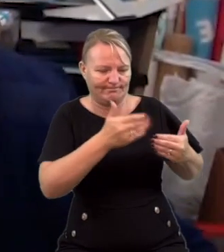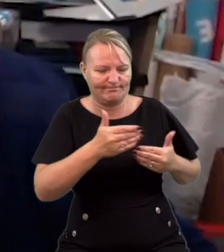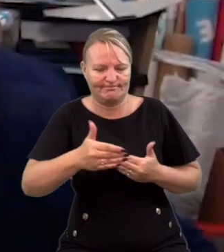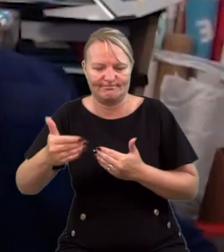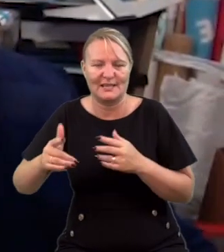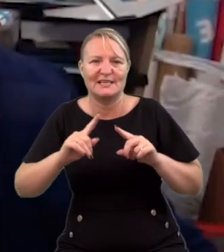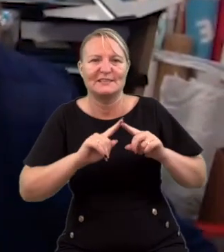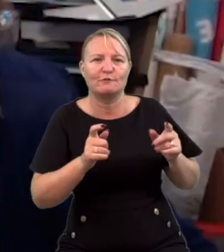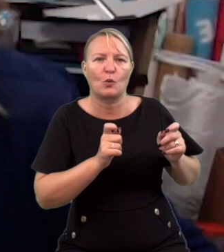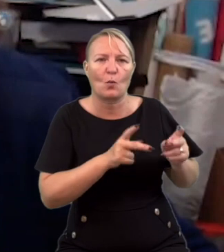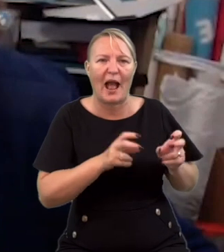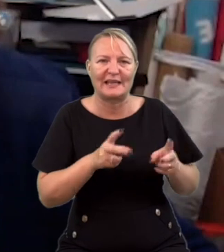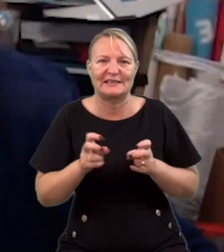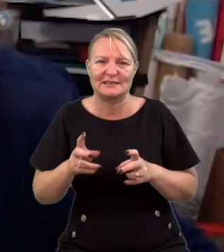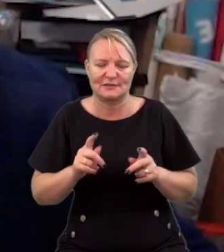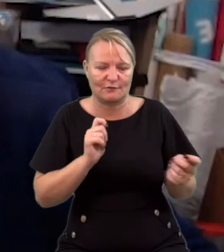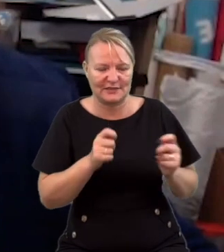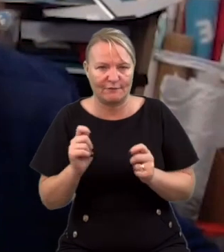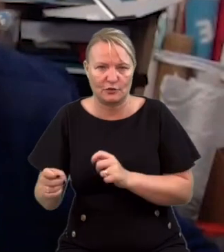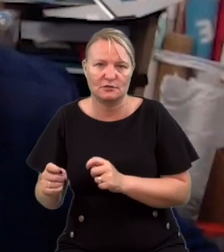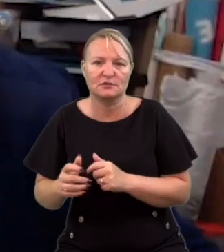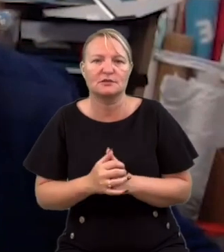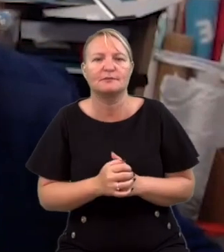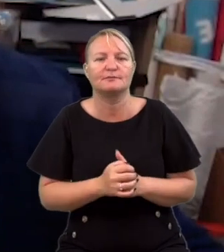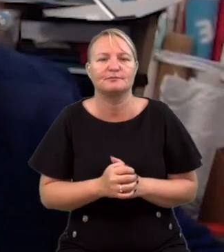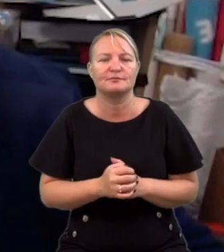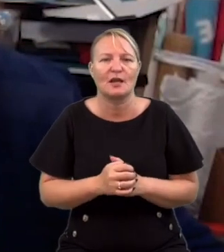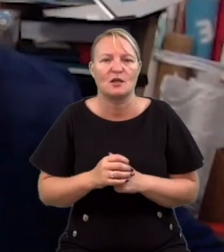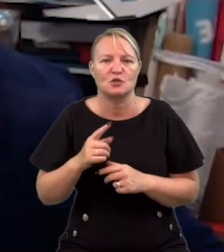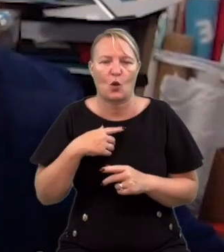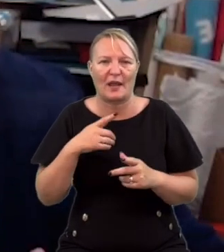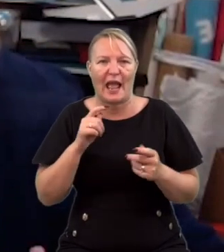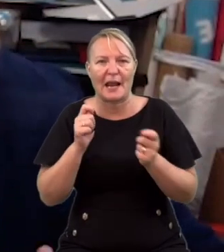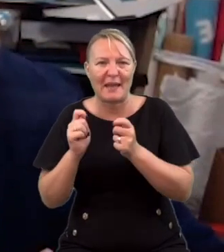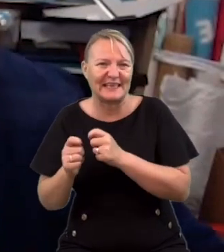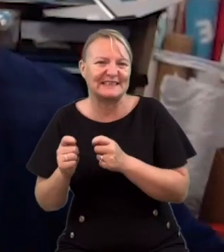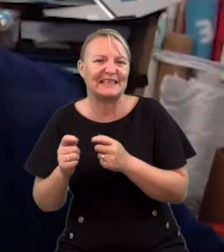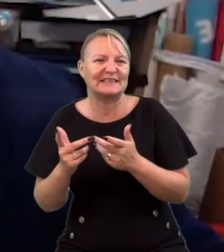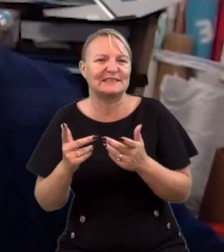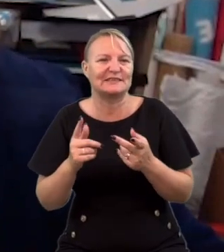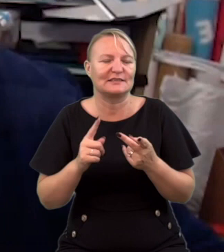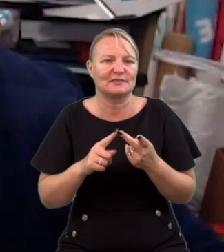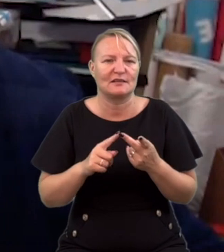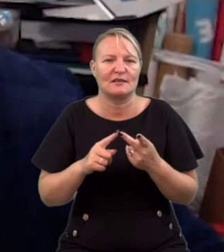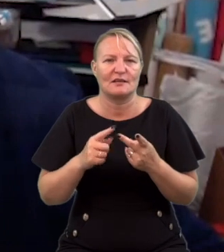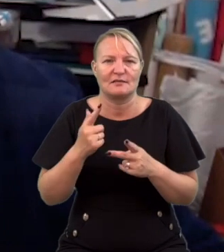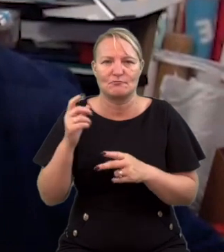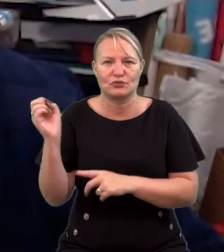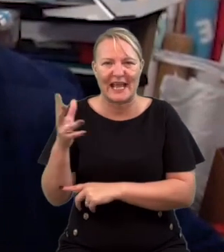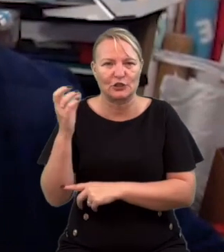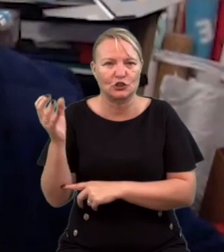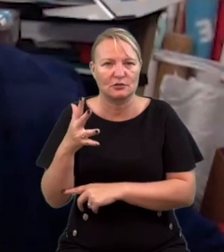set in different ways, and through using projection and animation. We're working